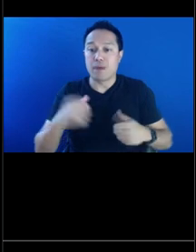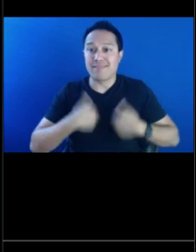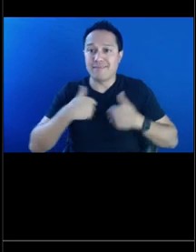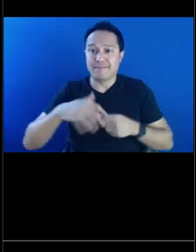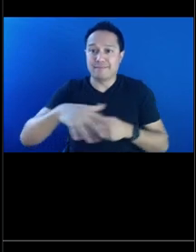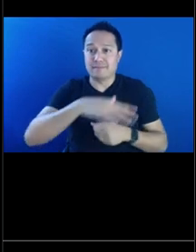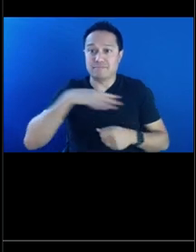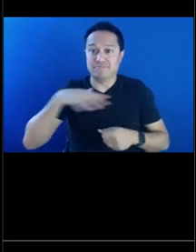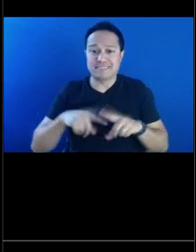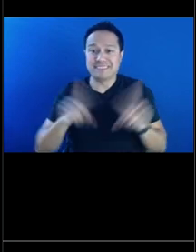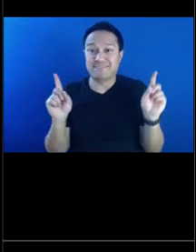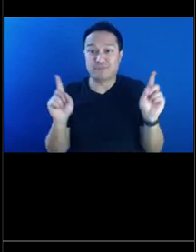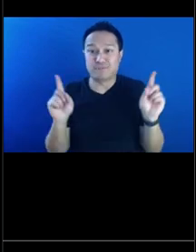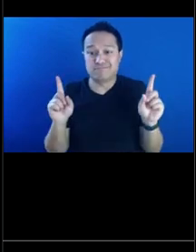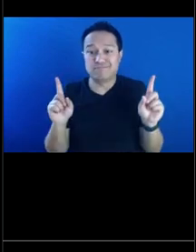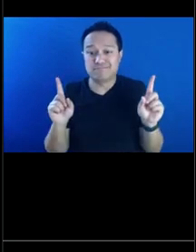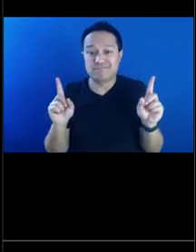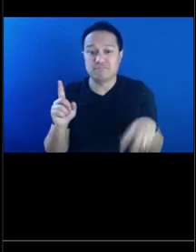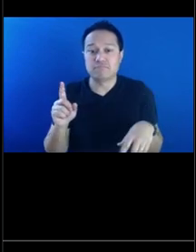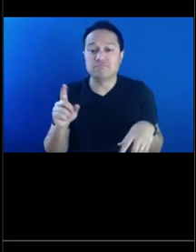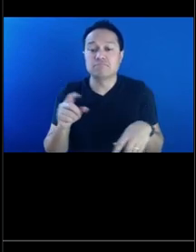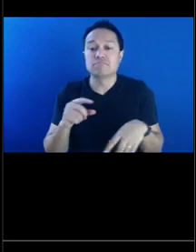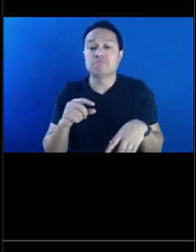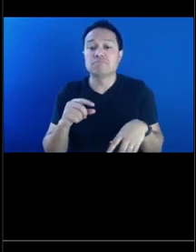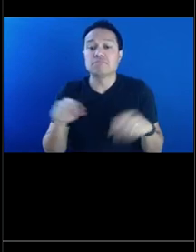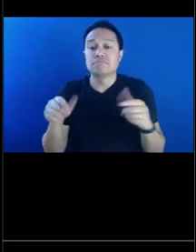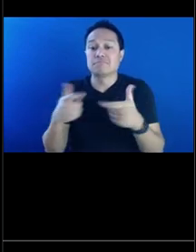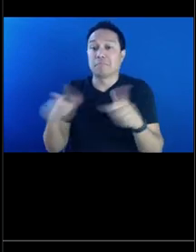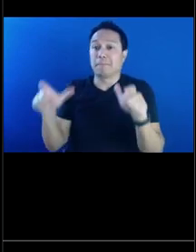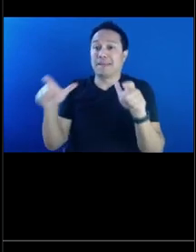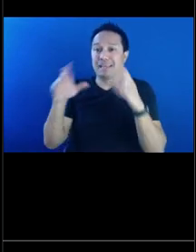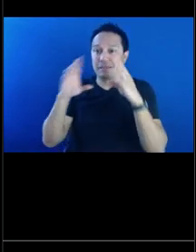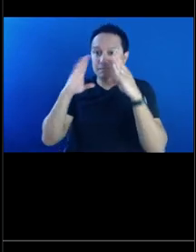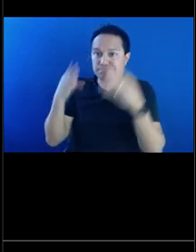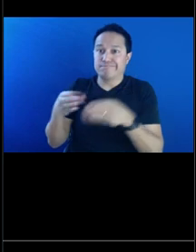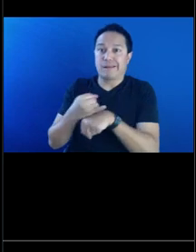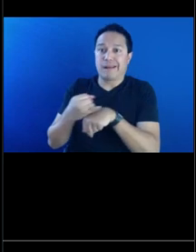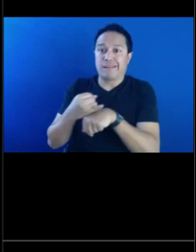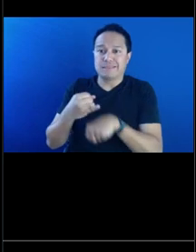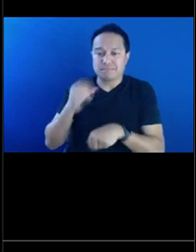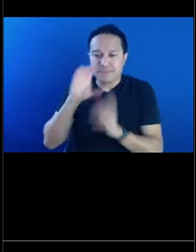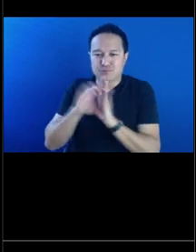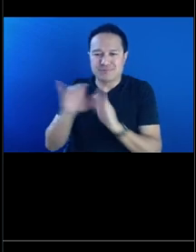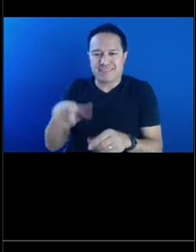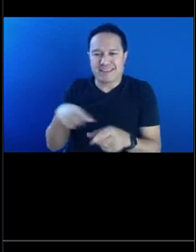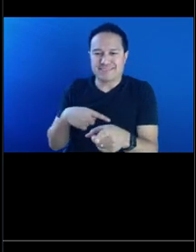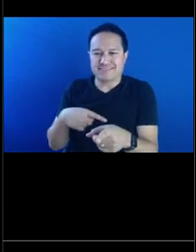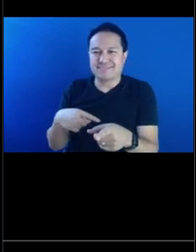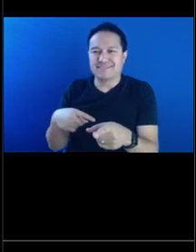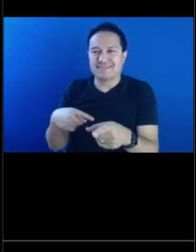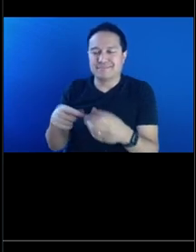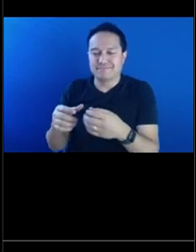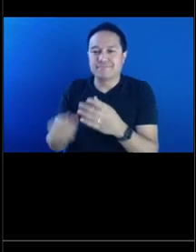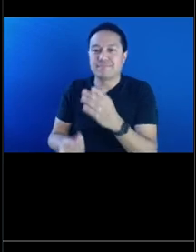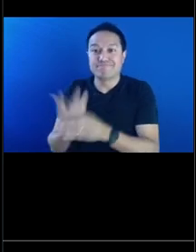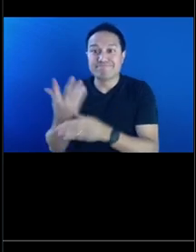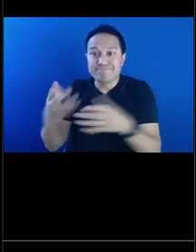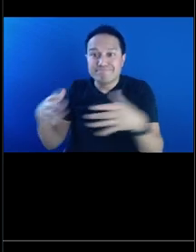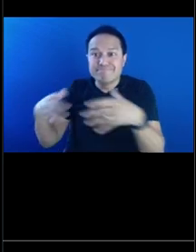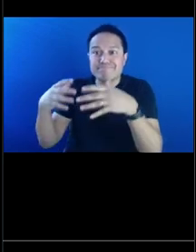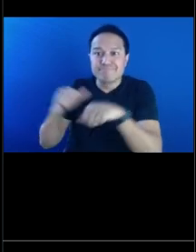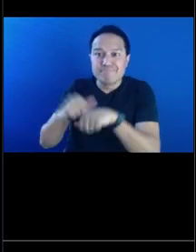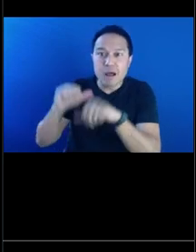pretty different. The main islands, you know, where you guys have probably seen pictures like this with the big volcanic mountains and